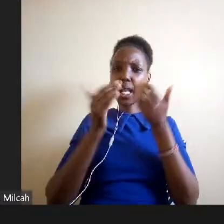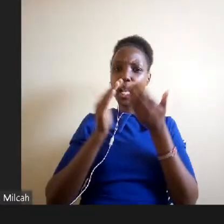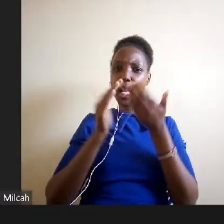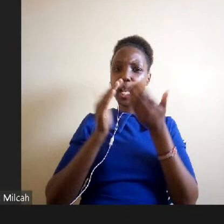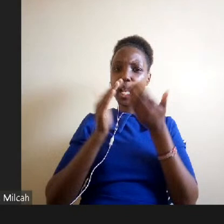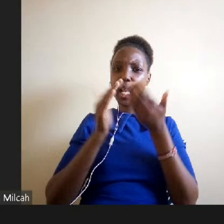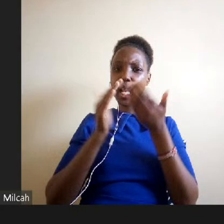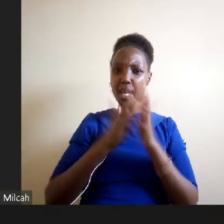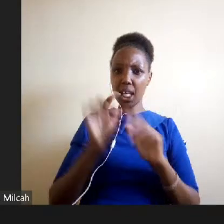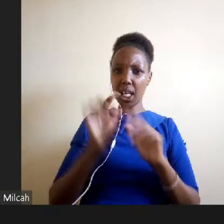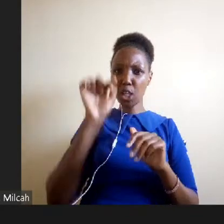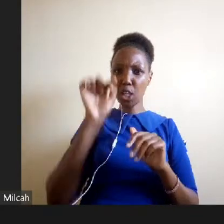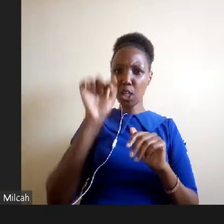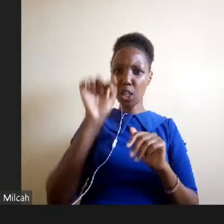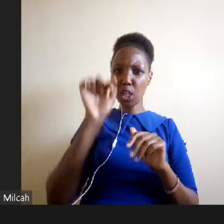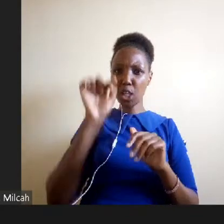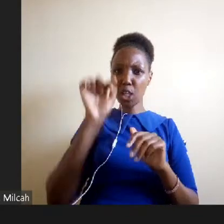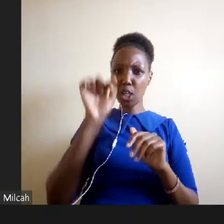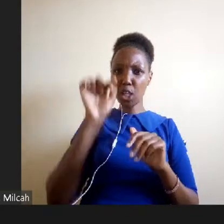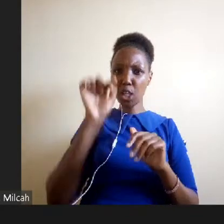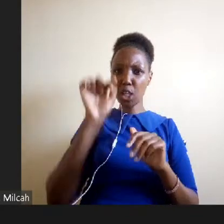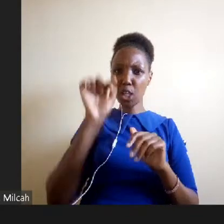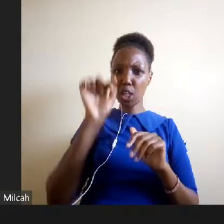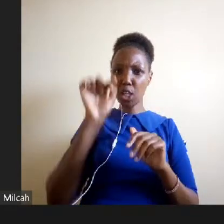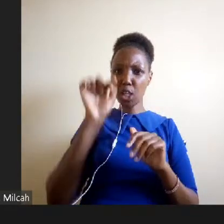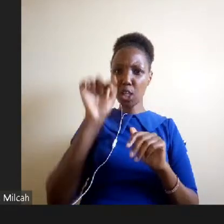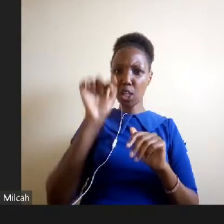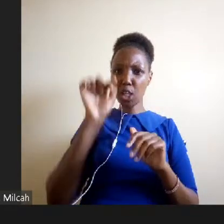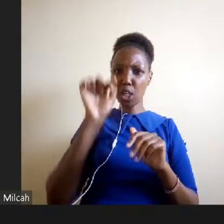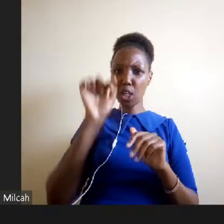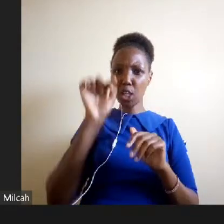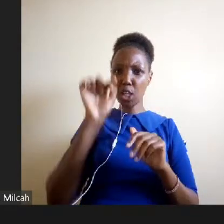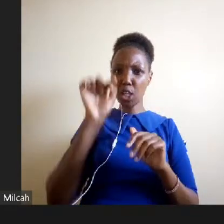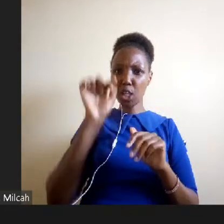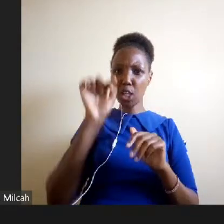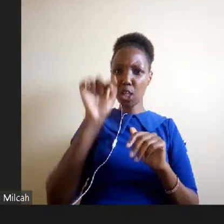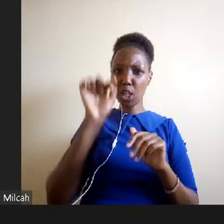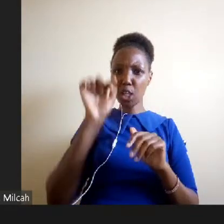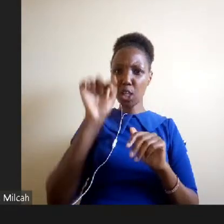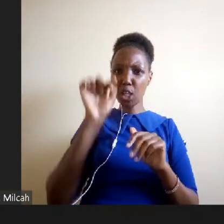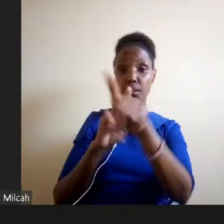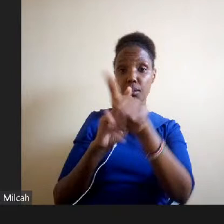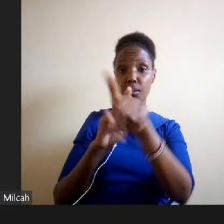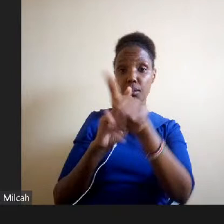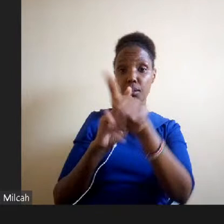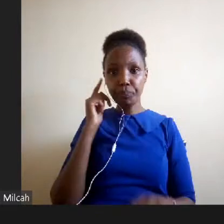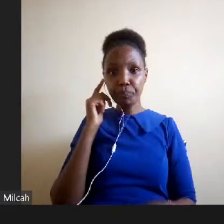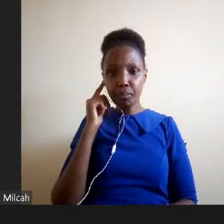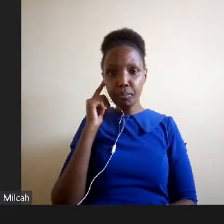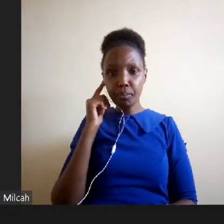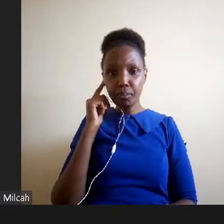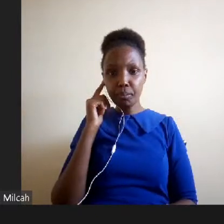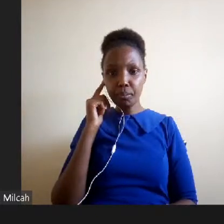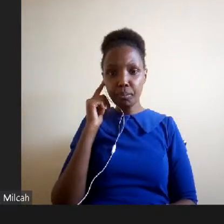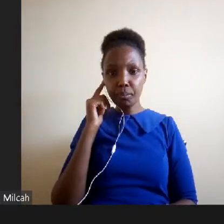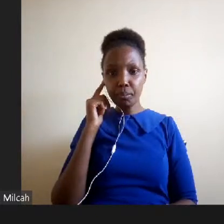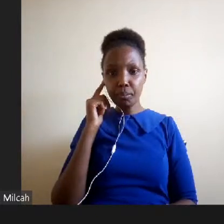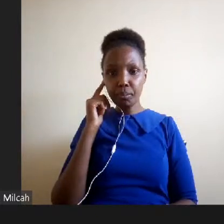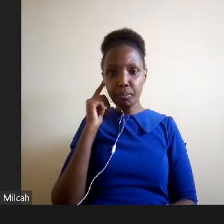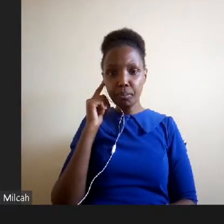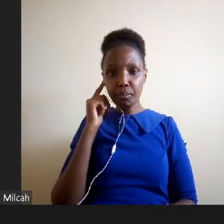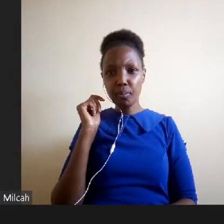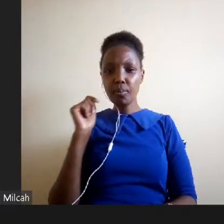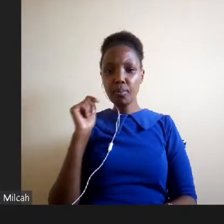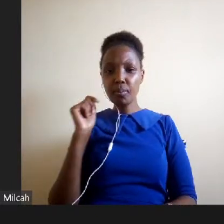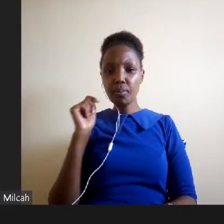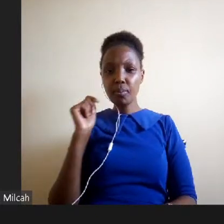an educator, this is an amazing, amazing platform for you, because you will have very productive conversations with your students as you're teaching them in this